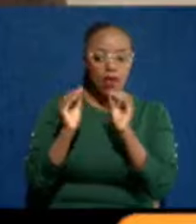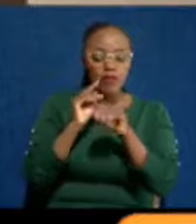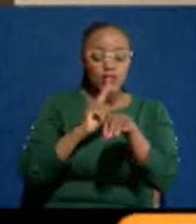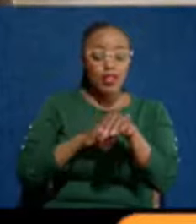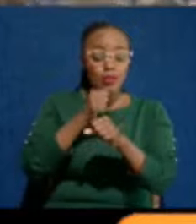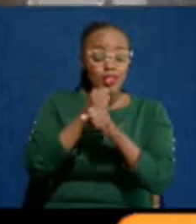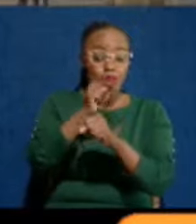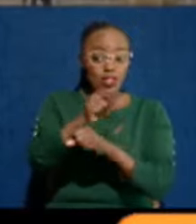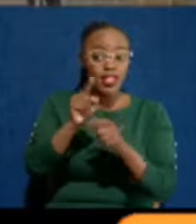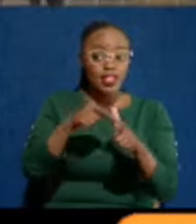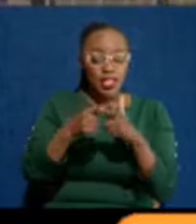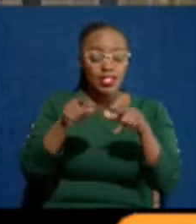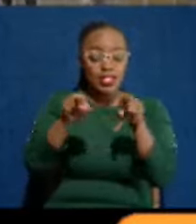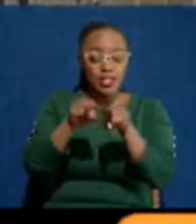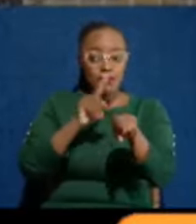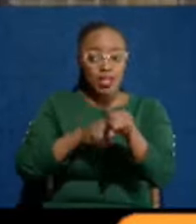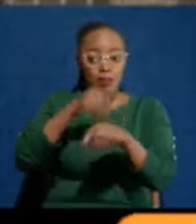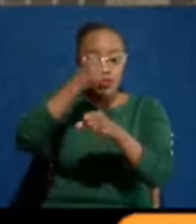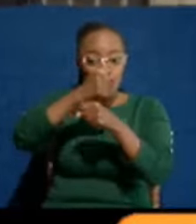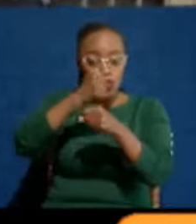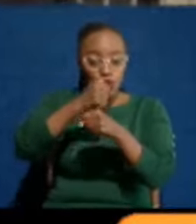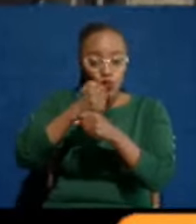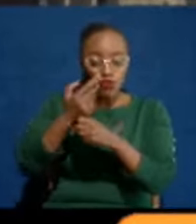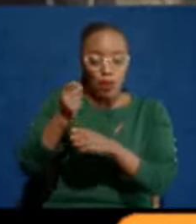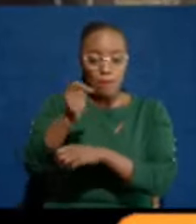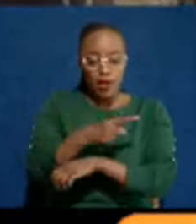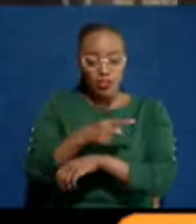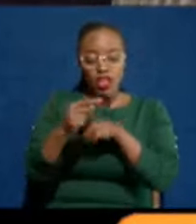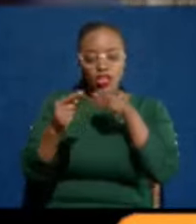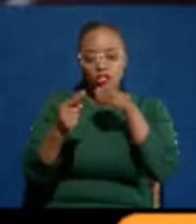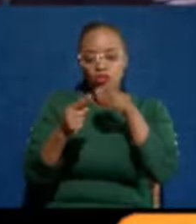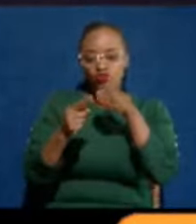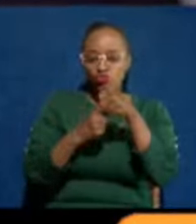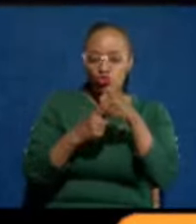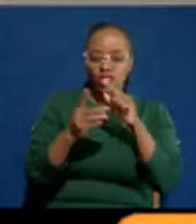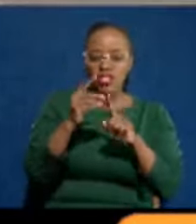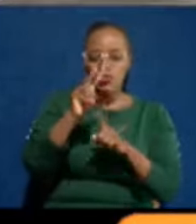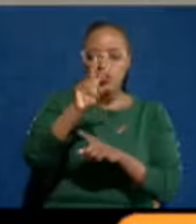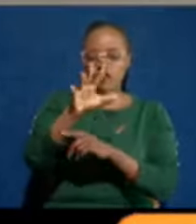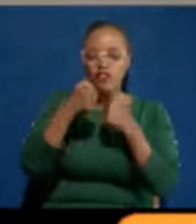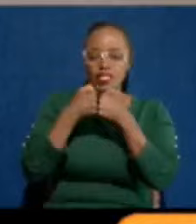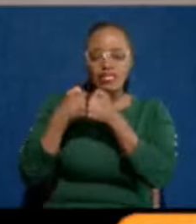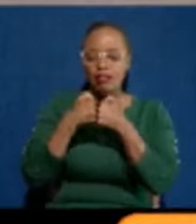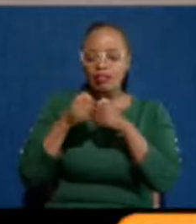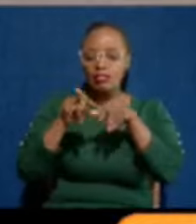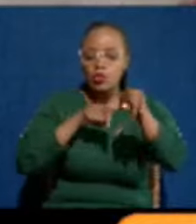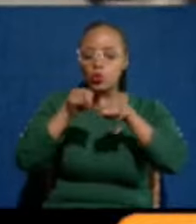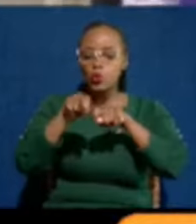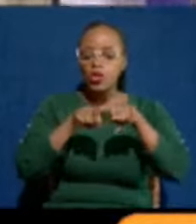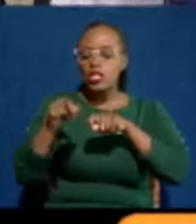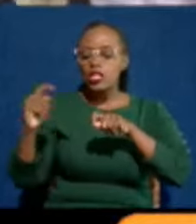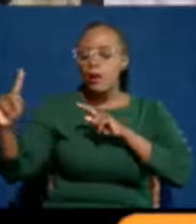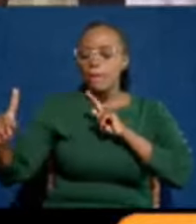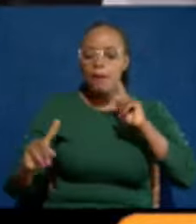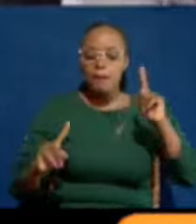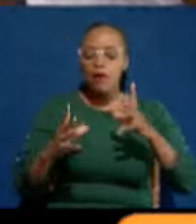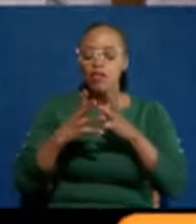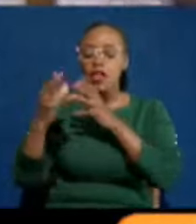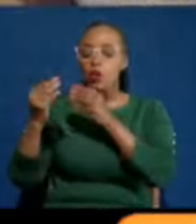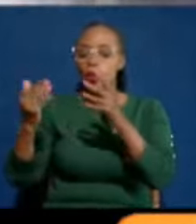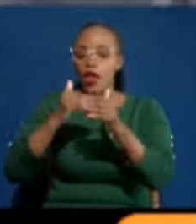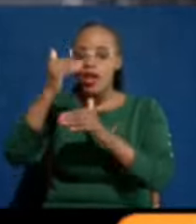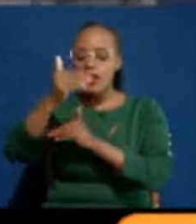and the numbers they did, say on June 25th, then it becomes a challenge to control where they can go next.